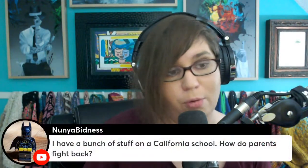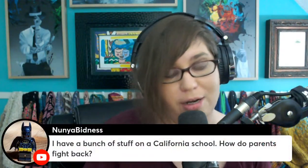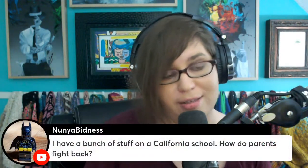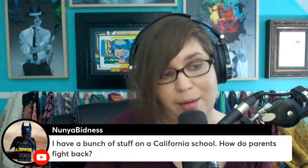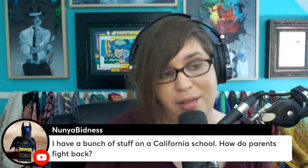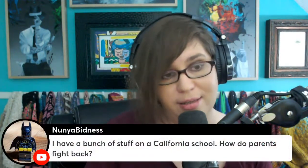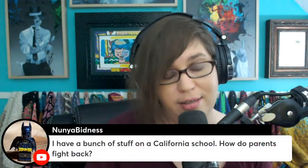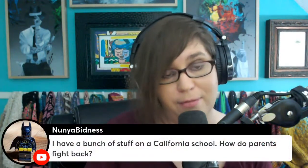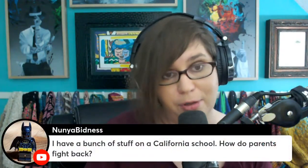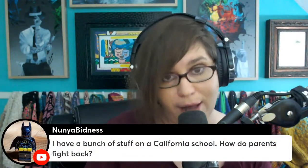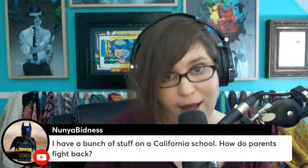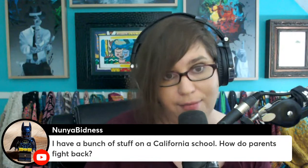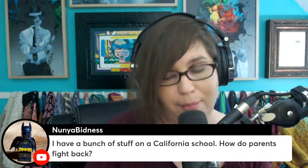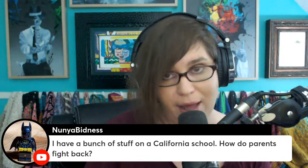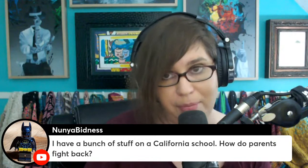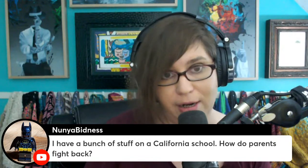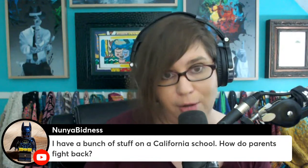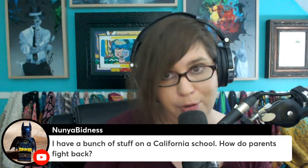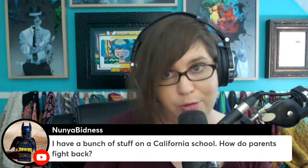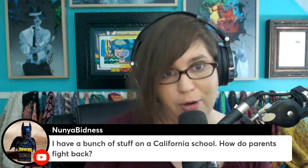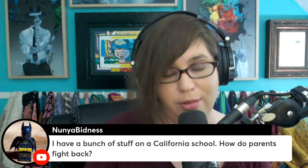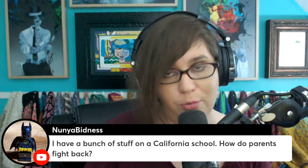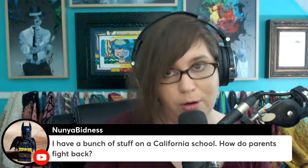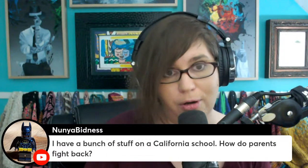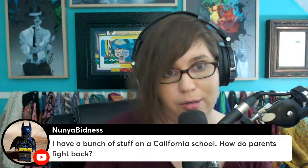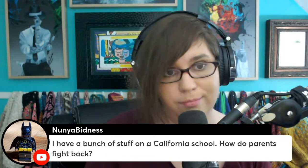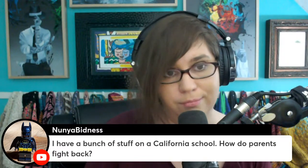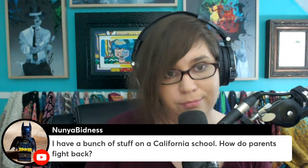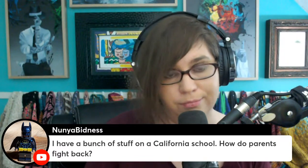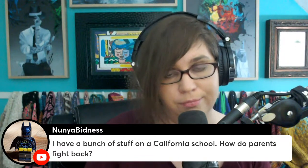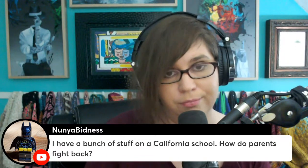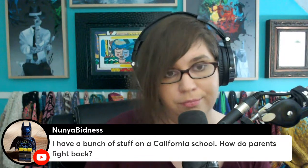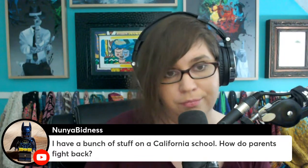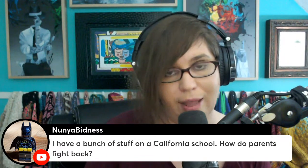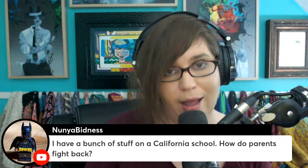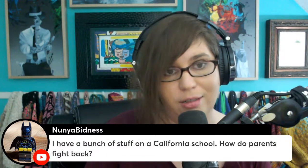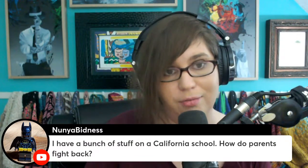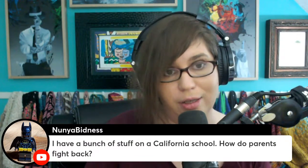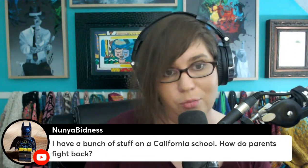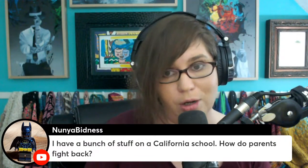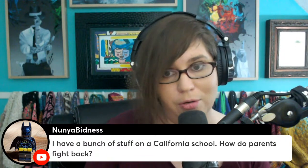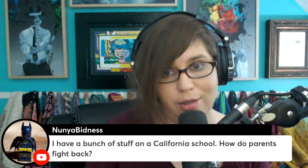If you want to send me the stuff you have, I'm happy to help you spread the word.